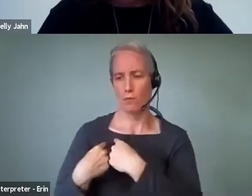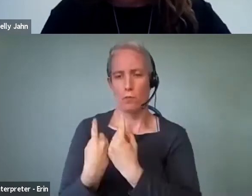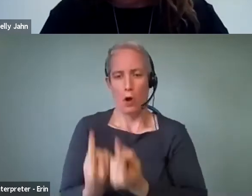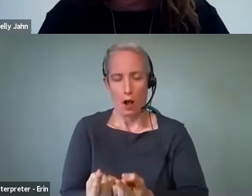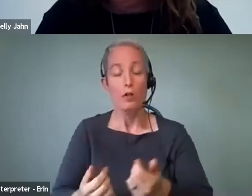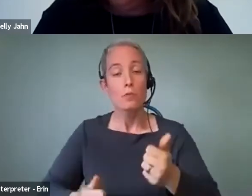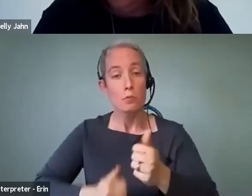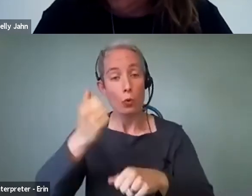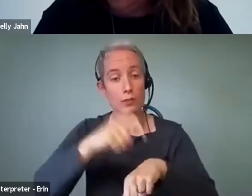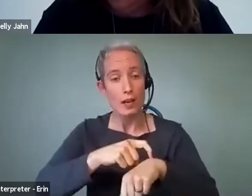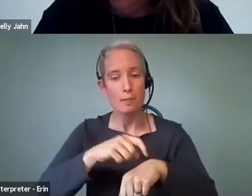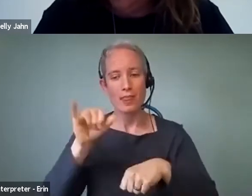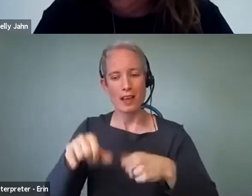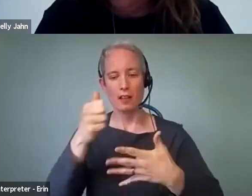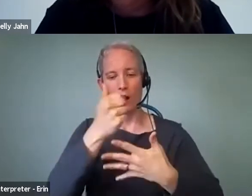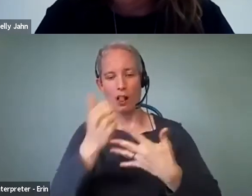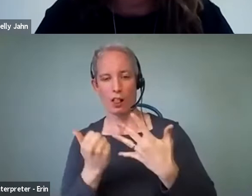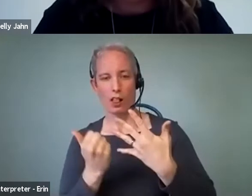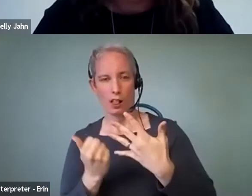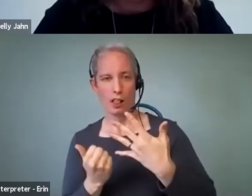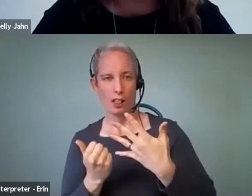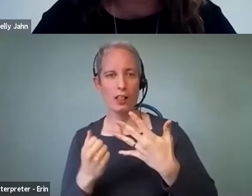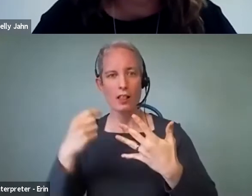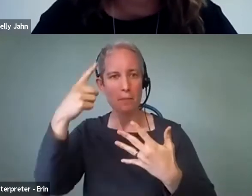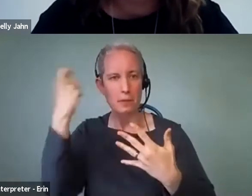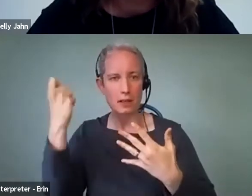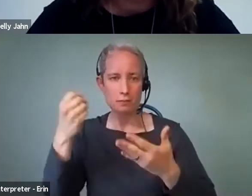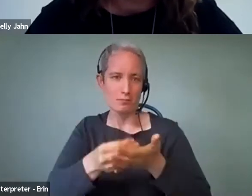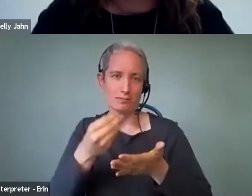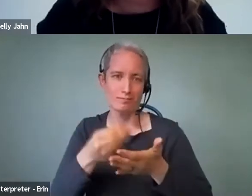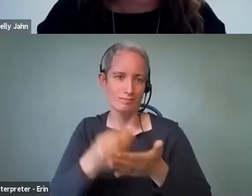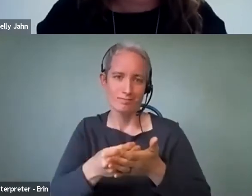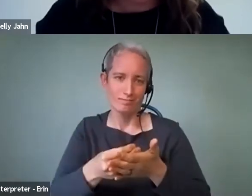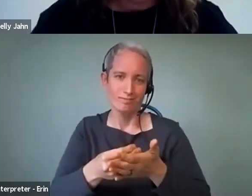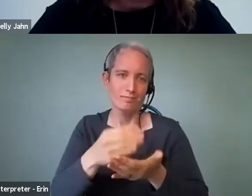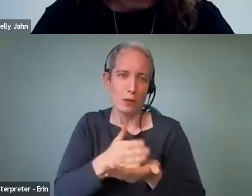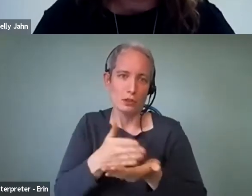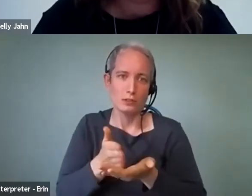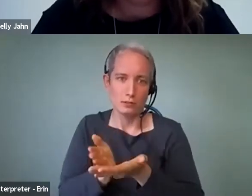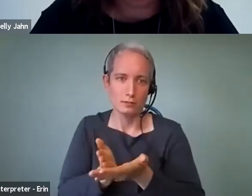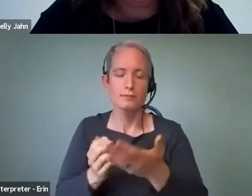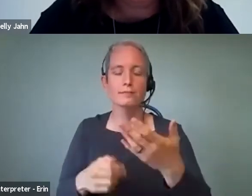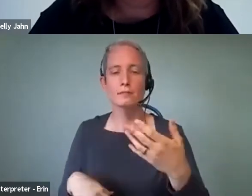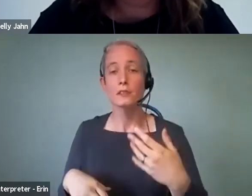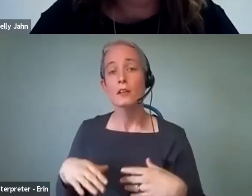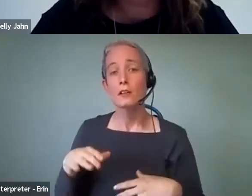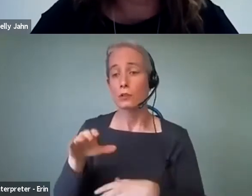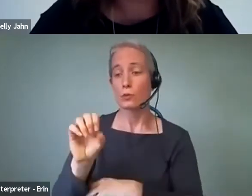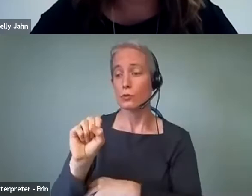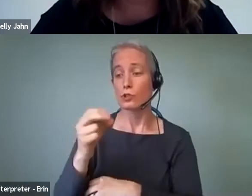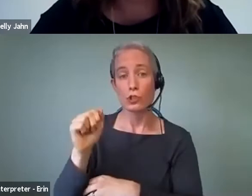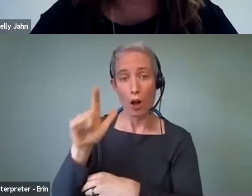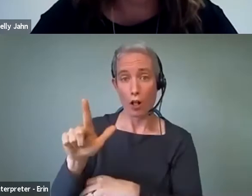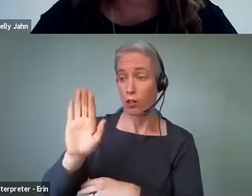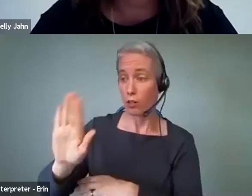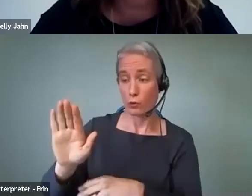that goes to the bottom of the list due to budget. So maybe, Shaul, with your research in workplace design, has been